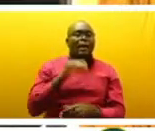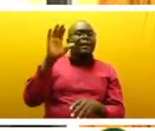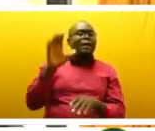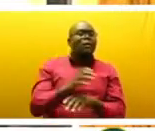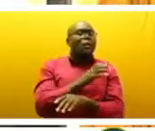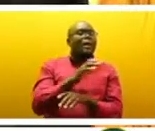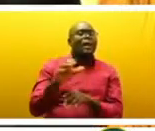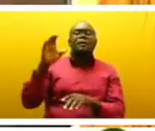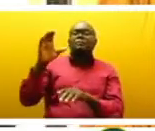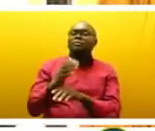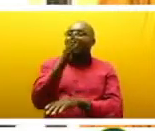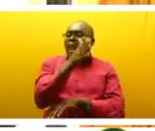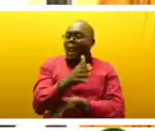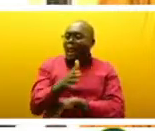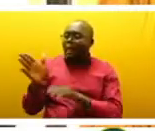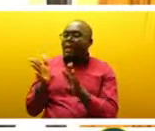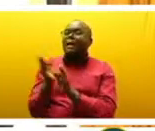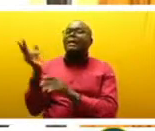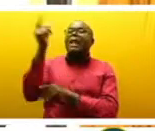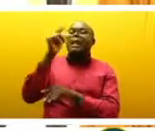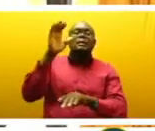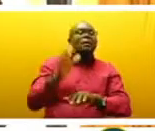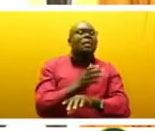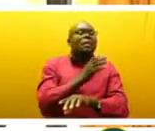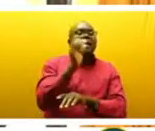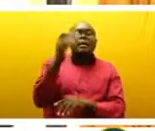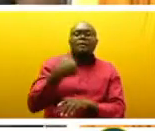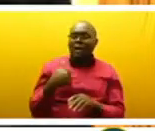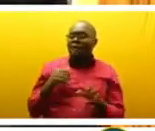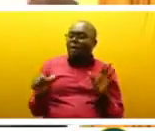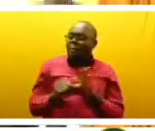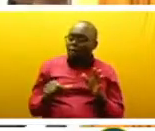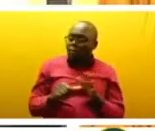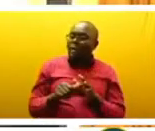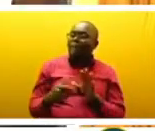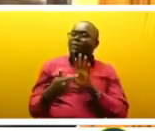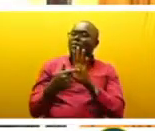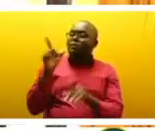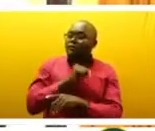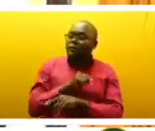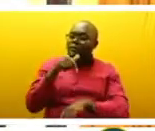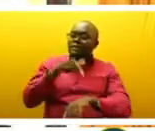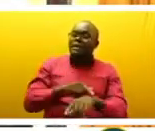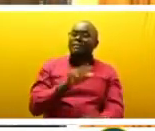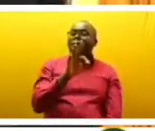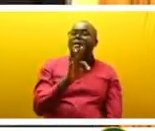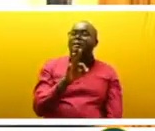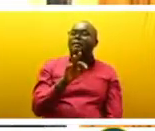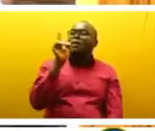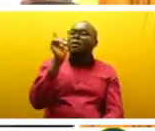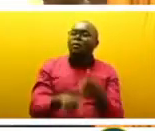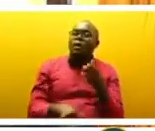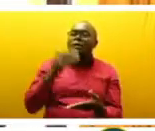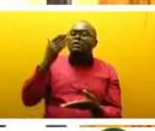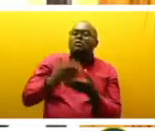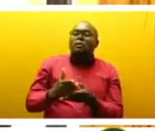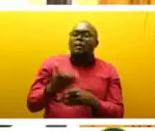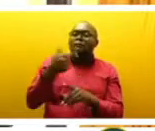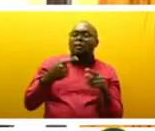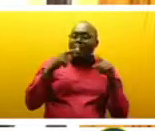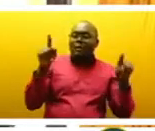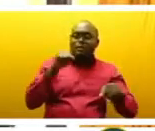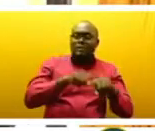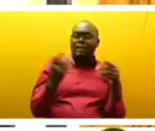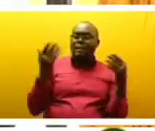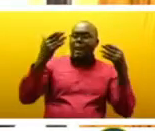the whole night and the whole day. If there was violence as was being presented here at 3 p.m., what stopped them from announcing at night